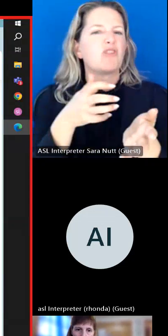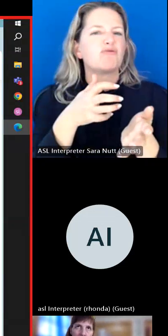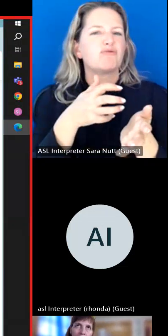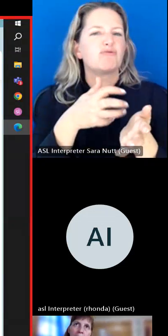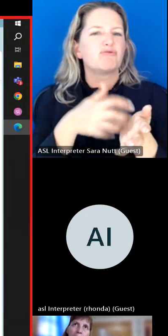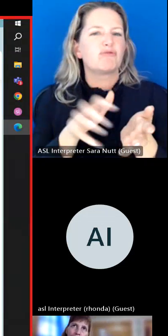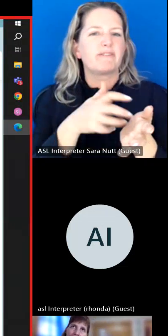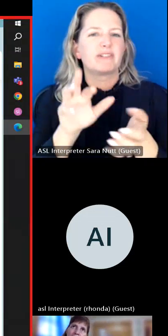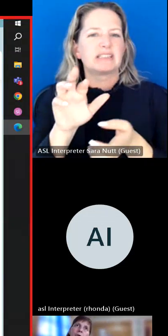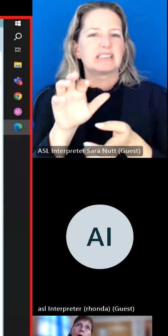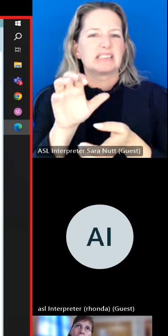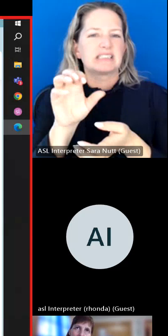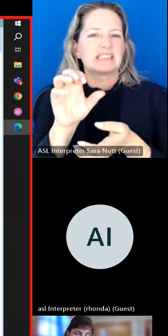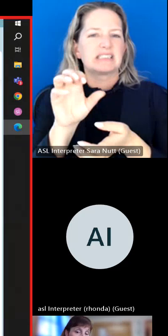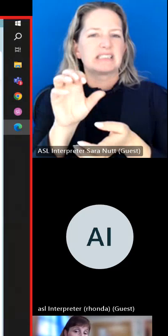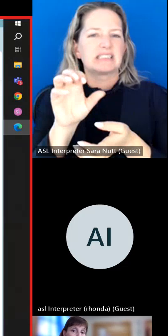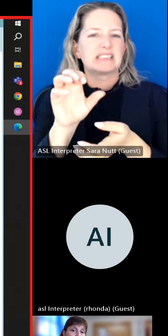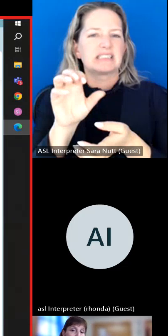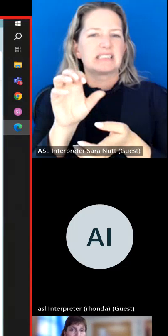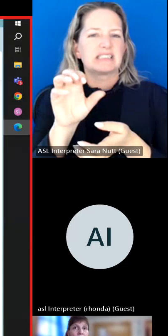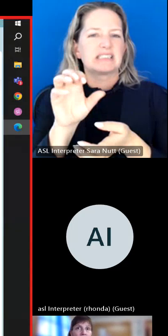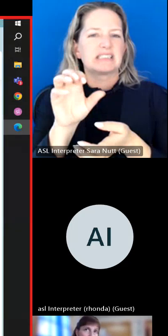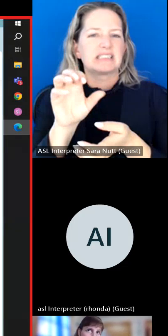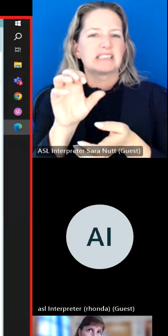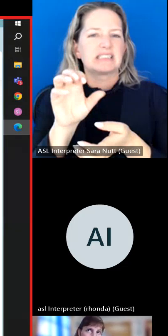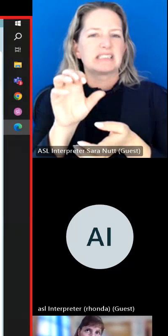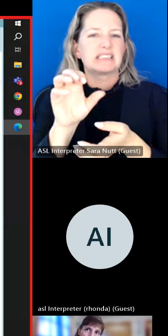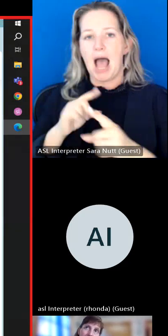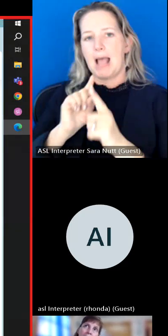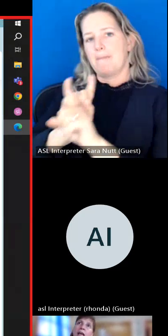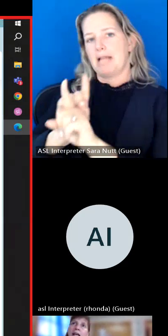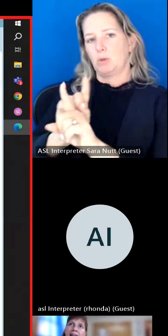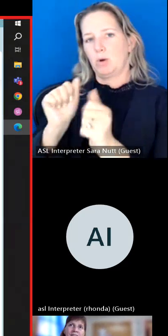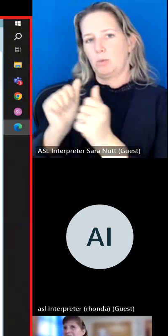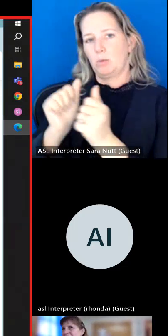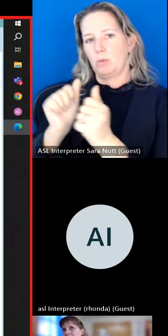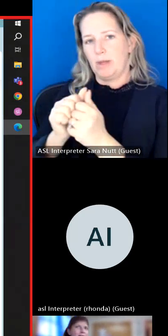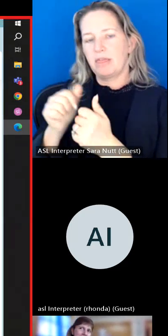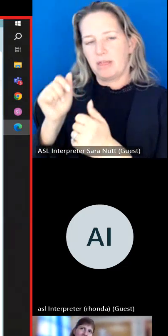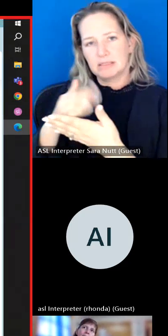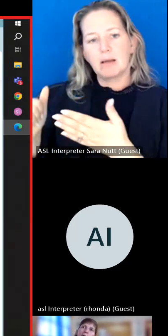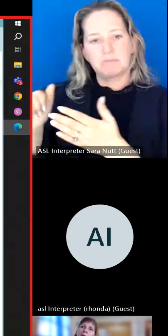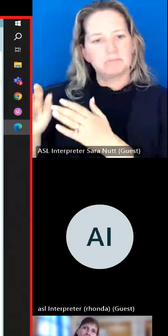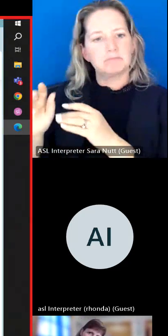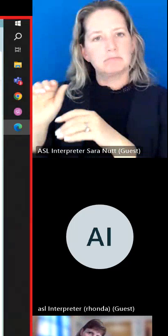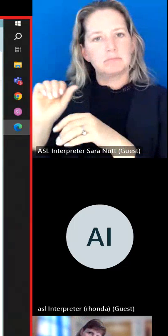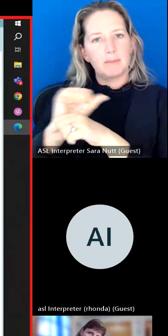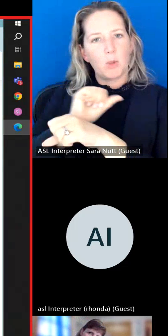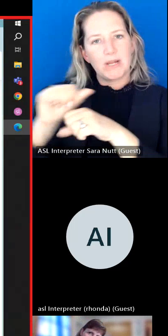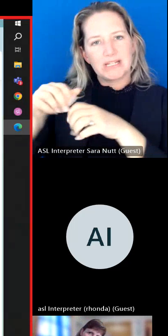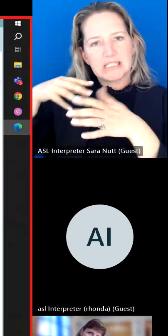some employees who are studying instructional design. And you see, it's really